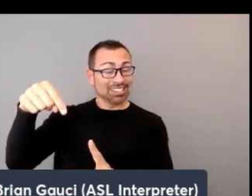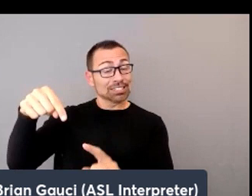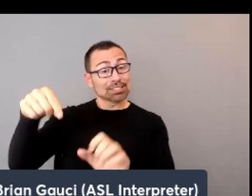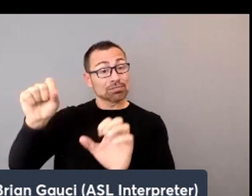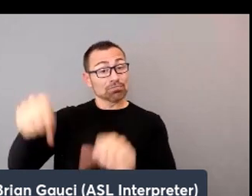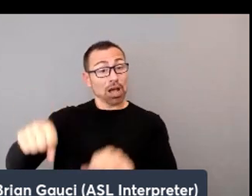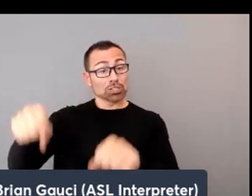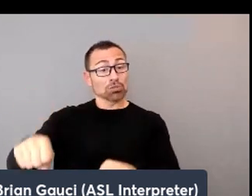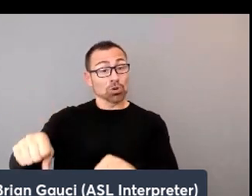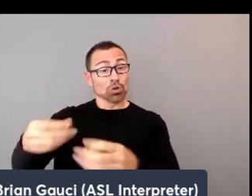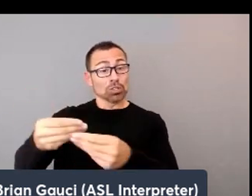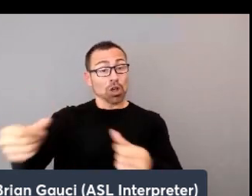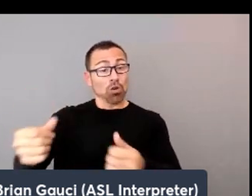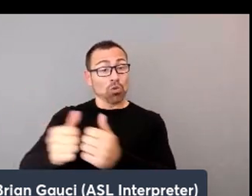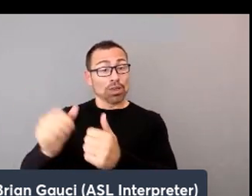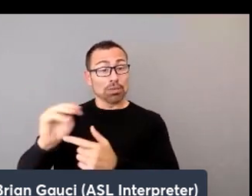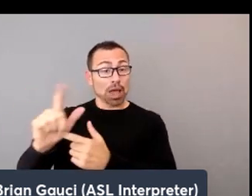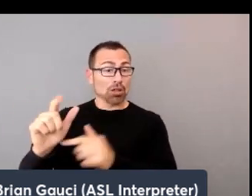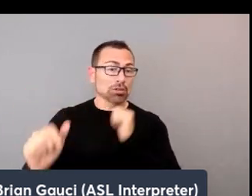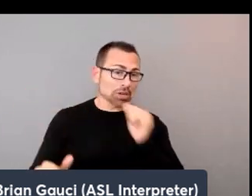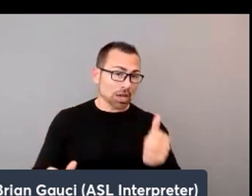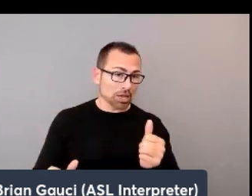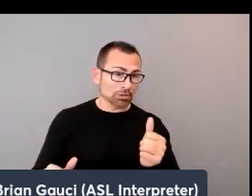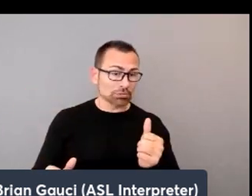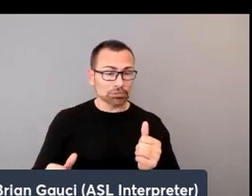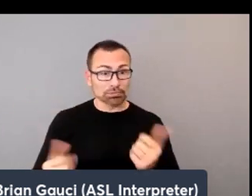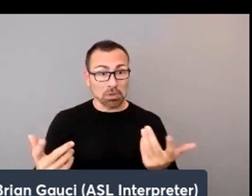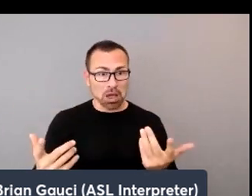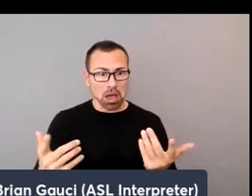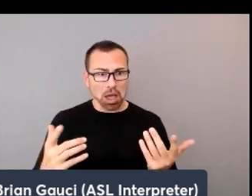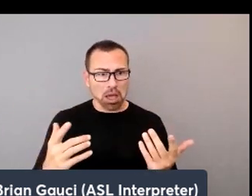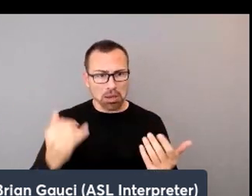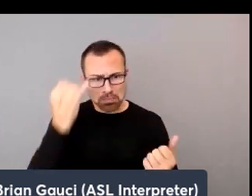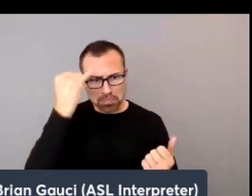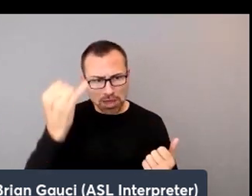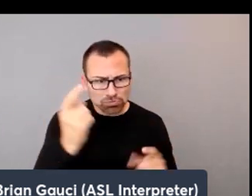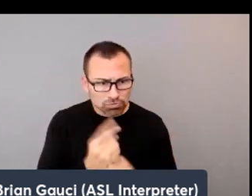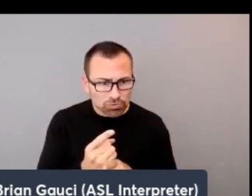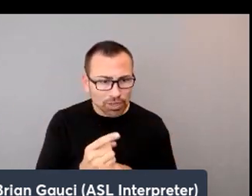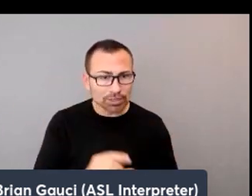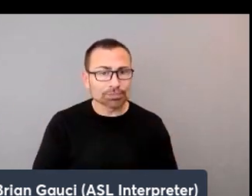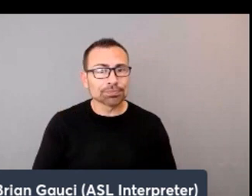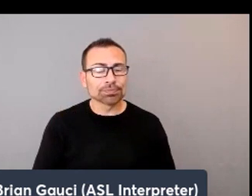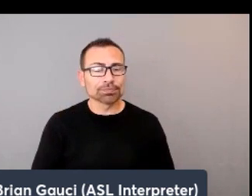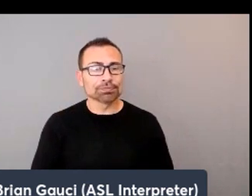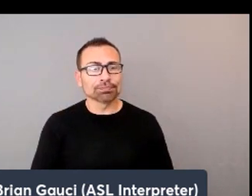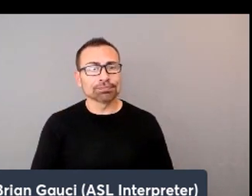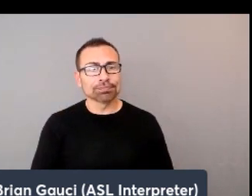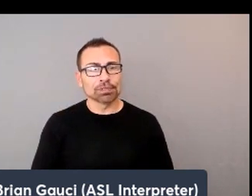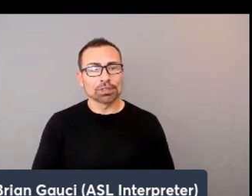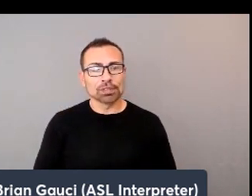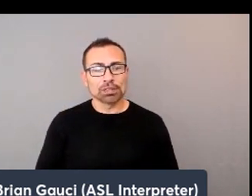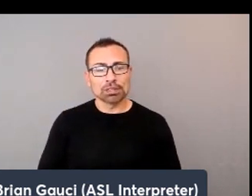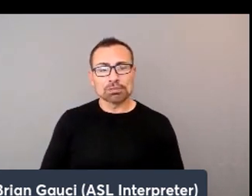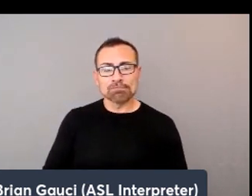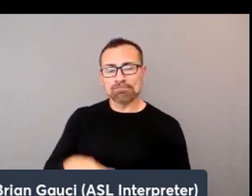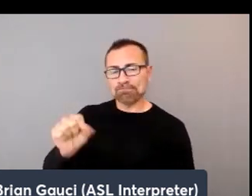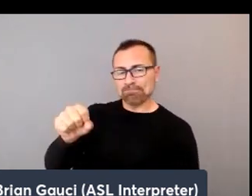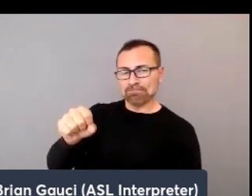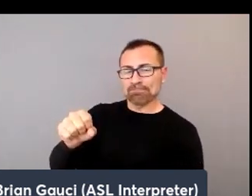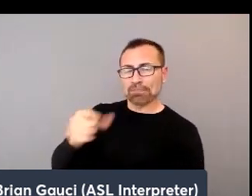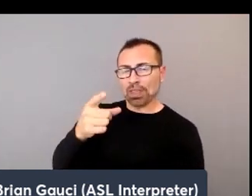or not, I would imagine. Yeah, totally. And I think that's also where a lot of this research stem